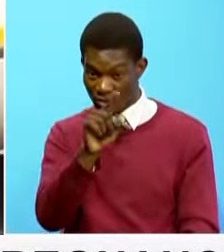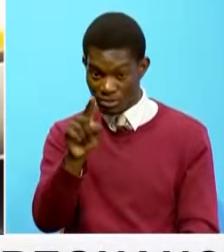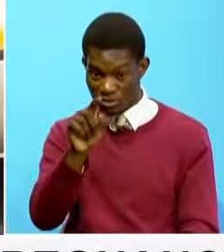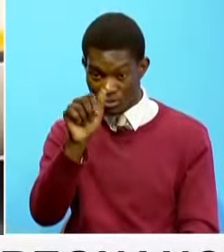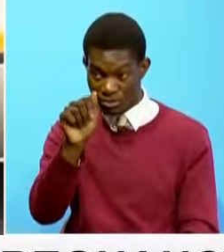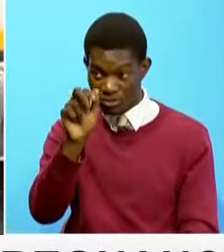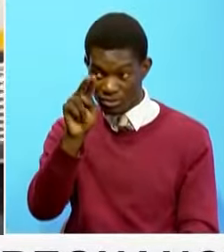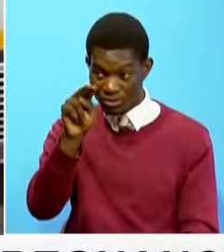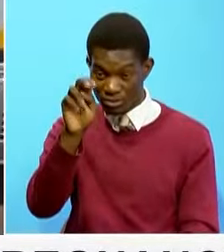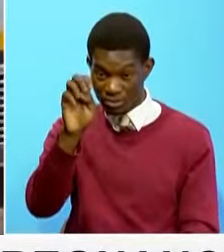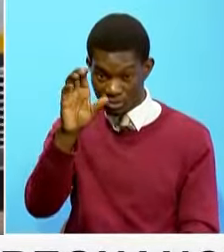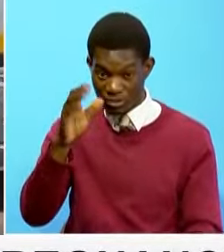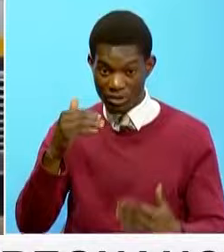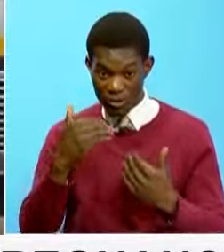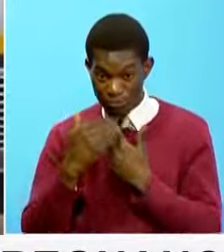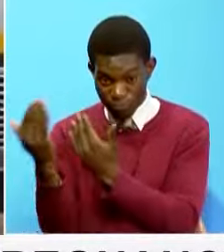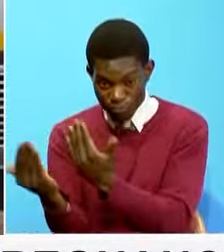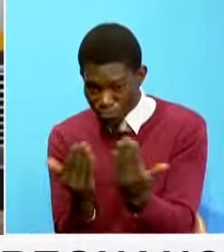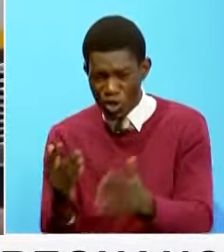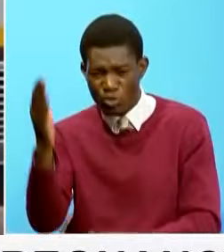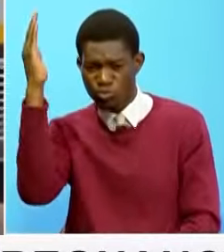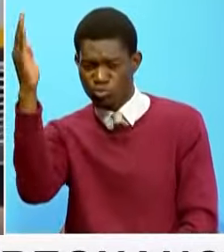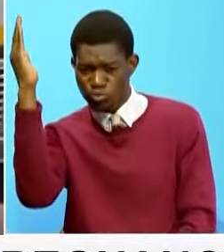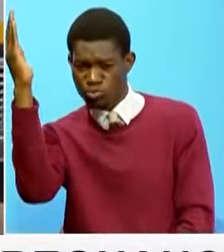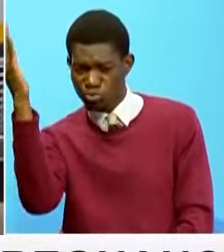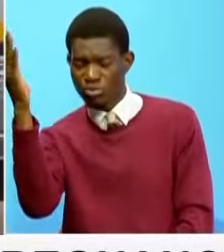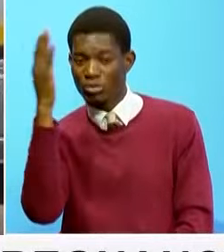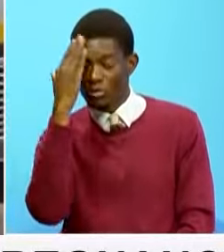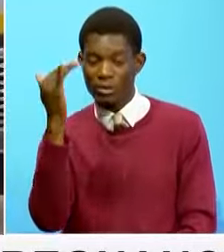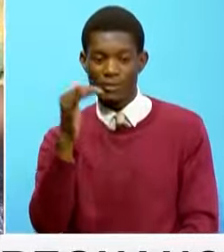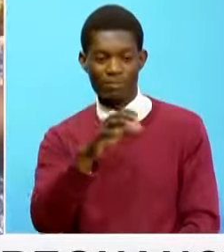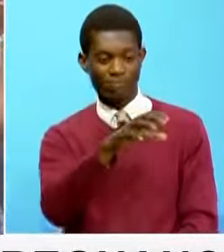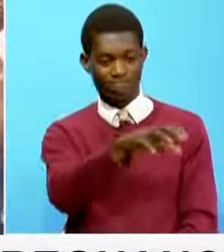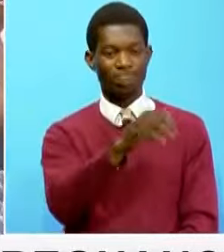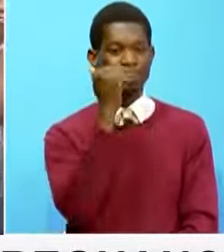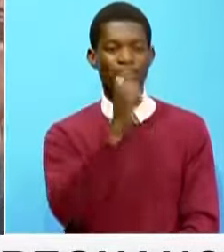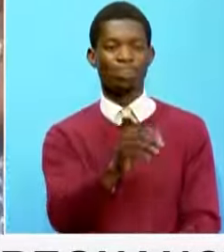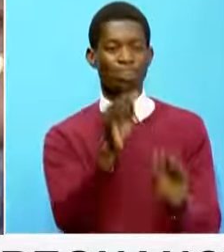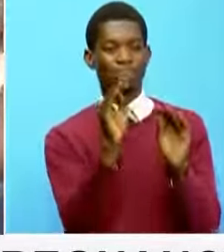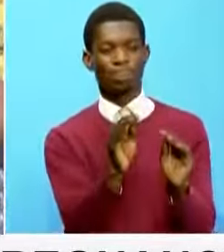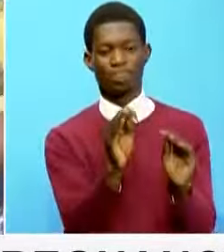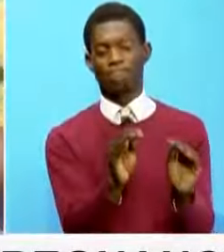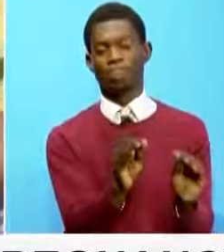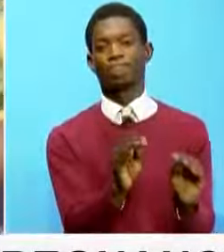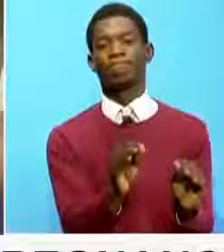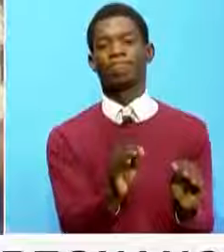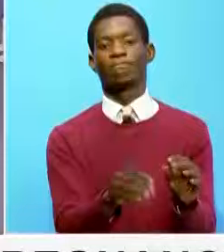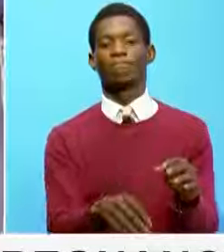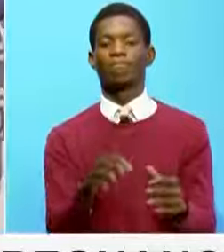bus campaign in Mongu District of Western Province to sensitize them on early child marriages and teen